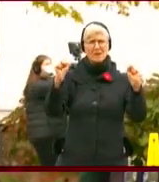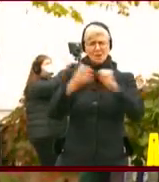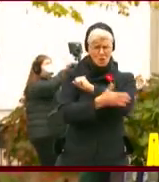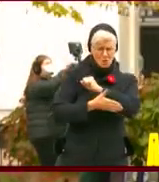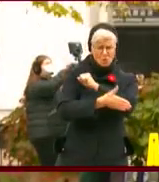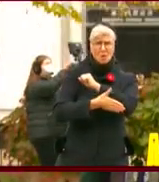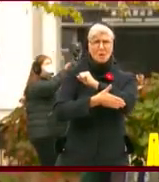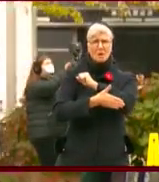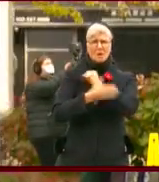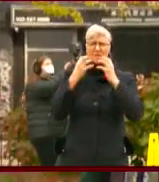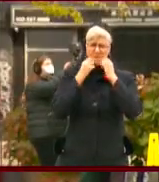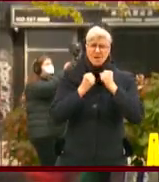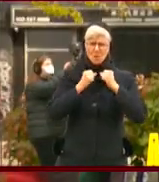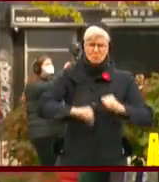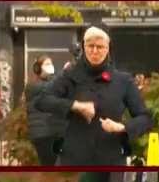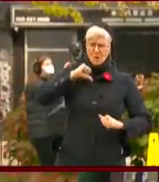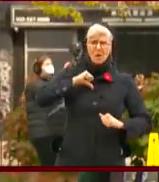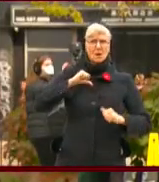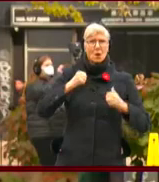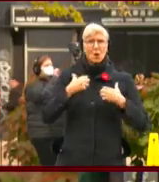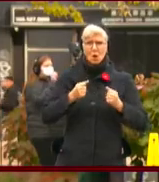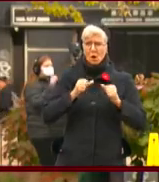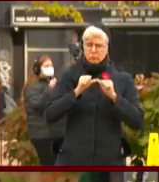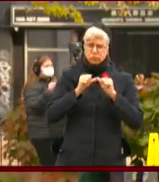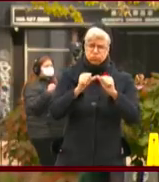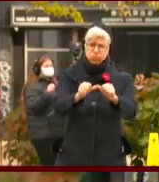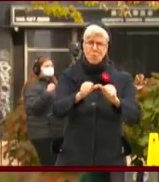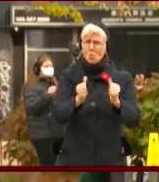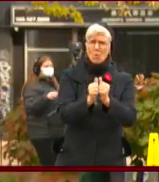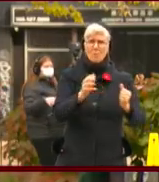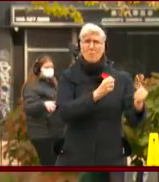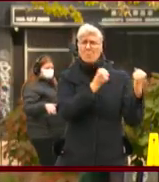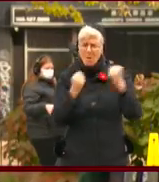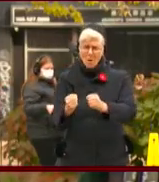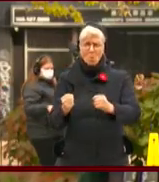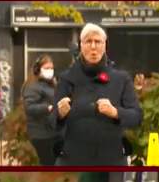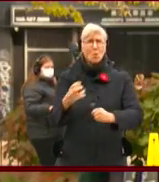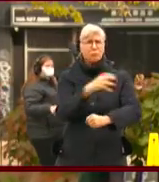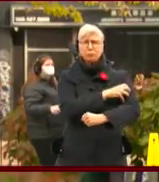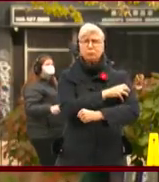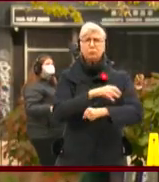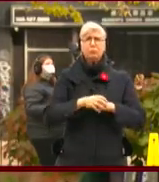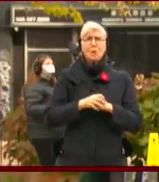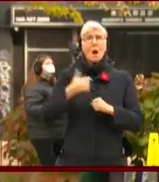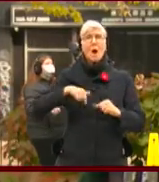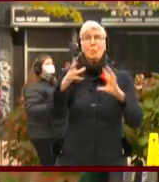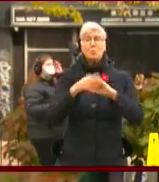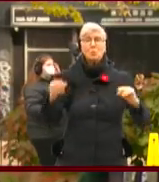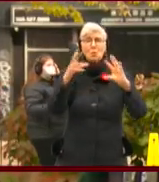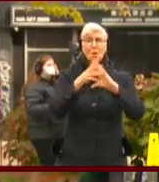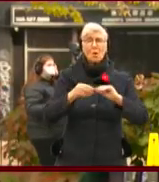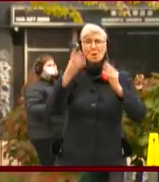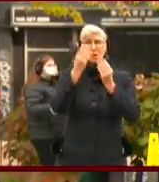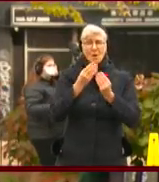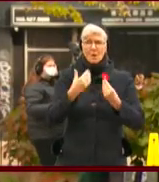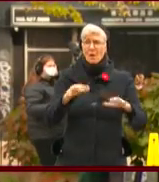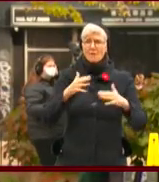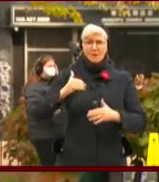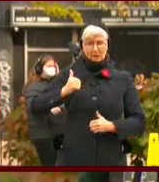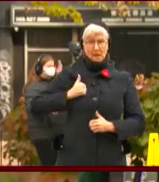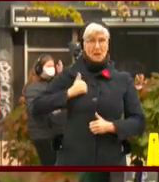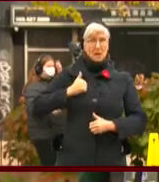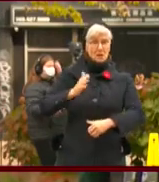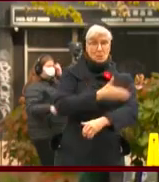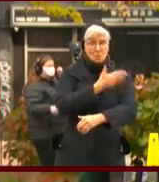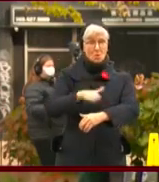of freedom, pride, and courage resonate with power. Our story, as told by our national anthem, is the